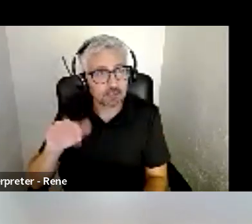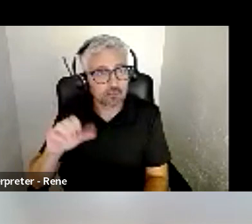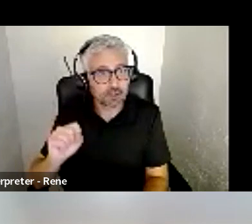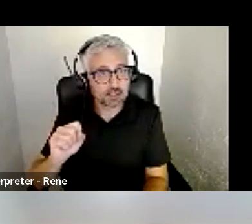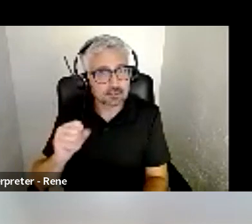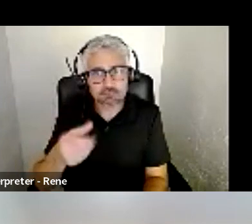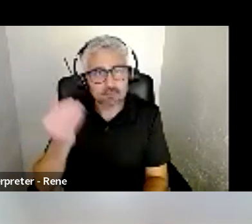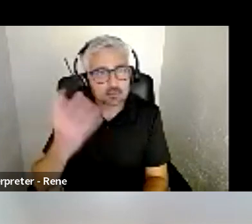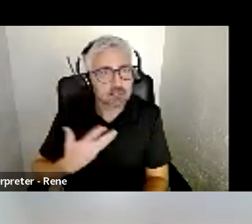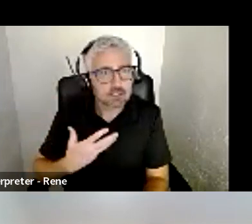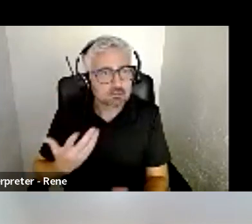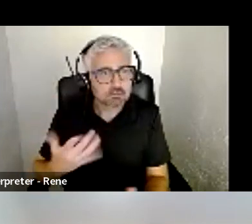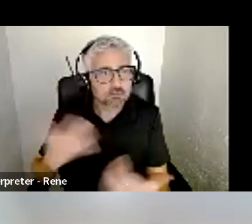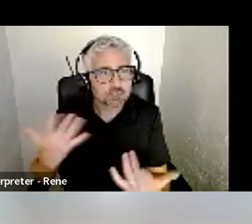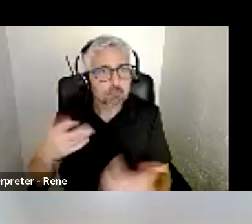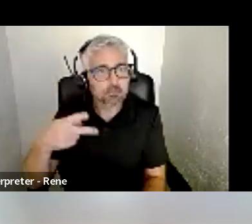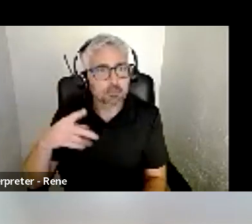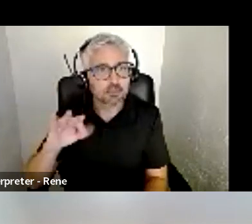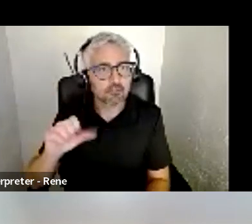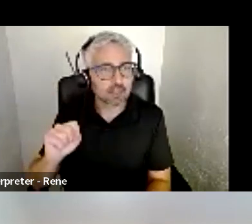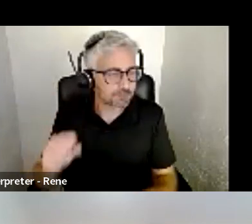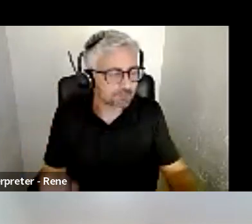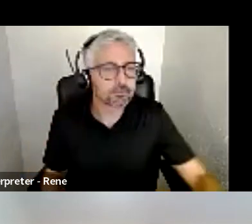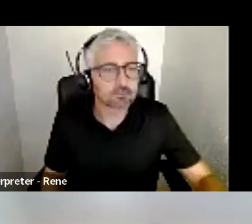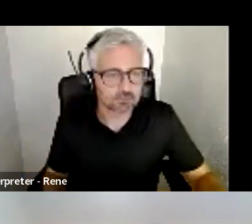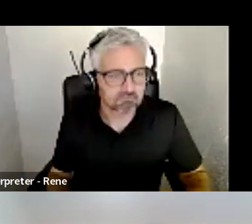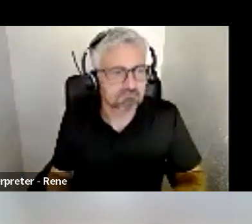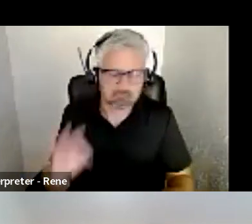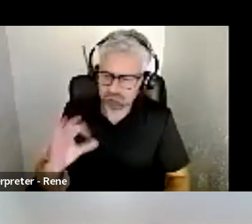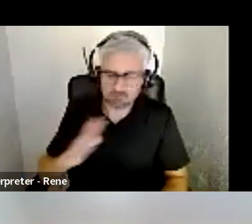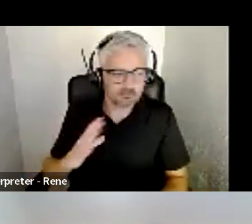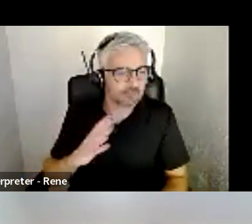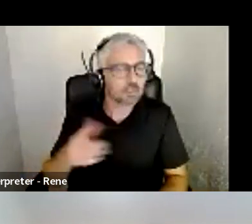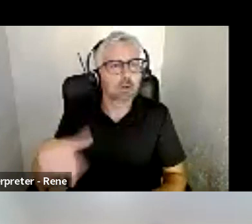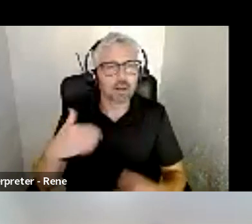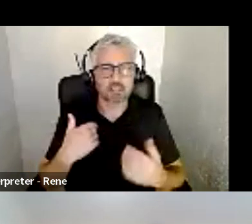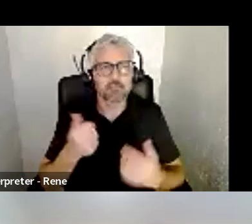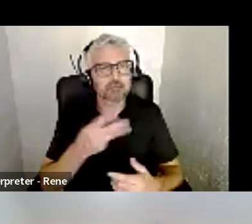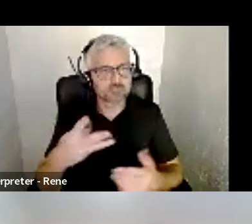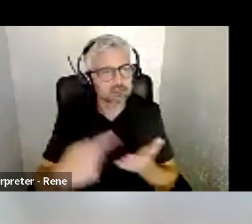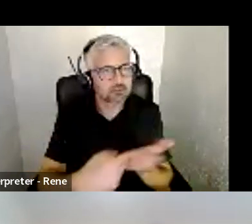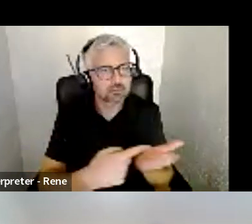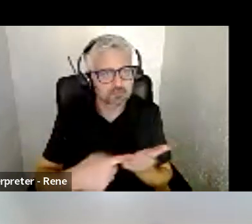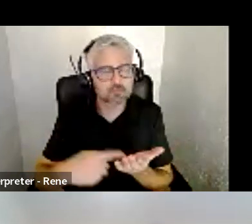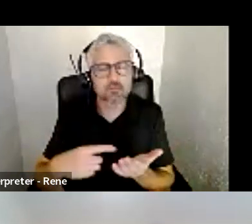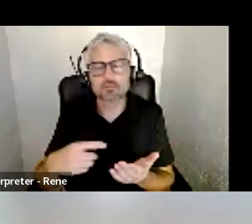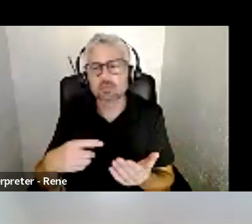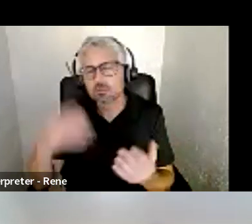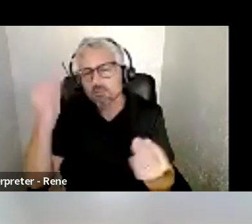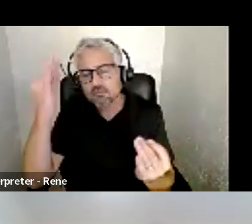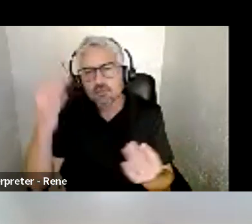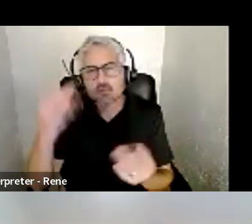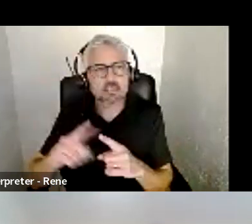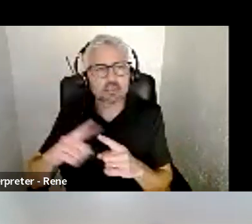us know what, where, and what's going on. Sure. So we've had a number of discussions about some ideas in terms